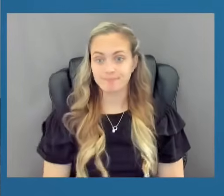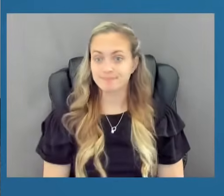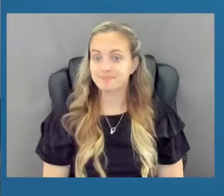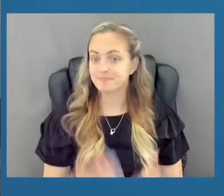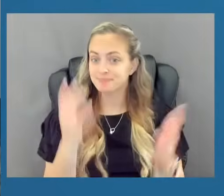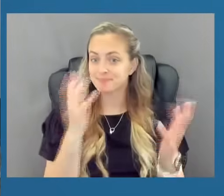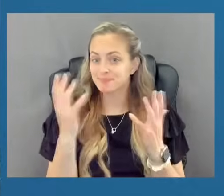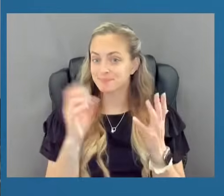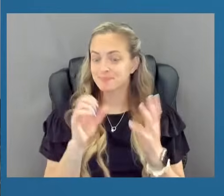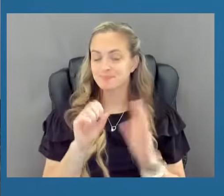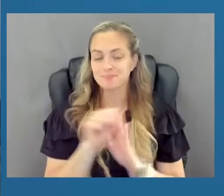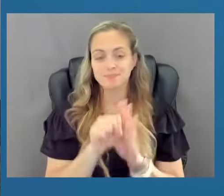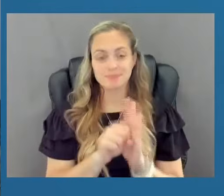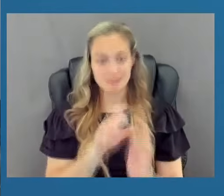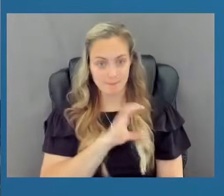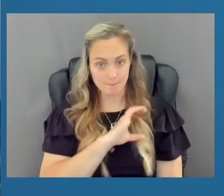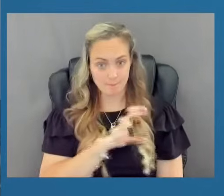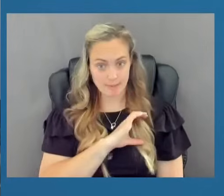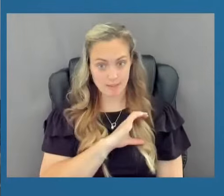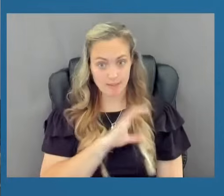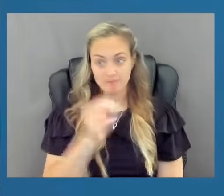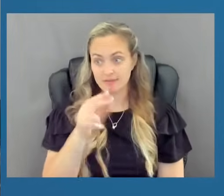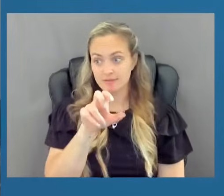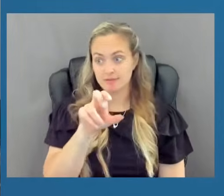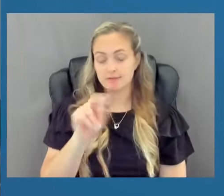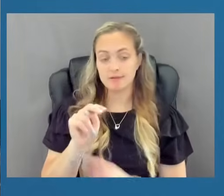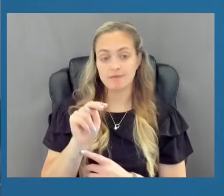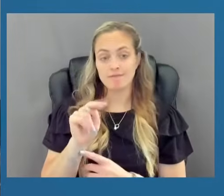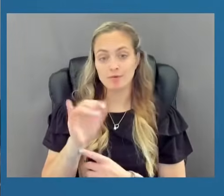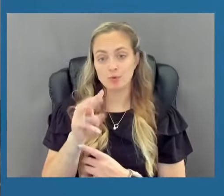State Police Superintendent Stephen James,